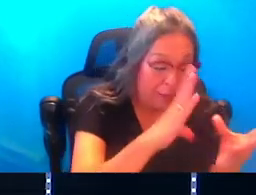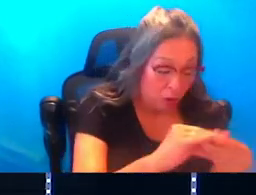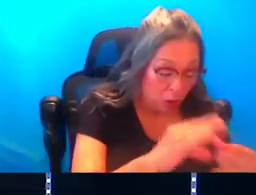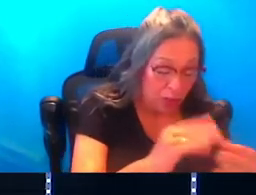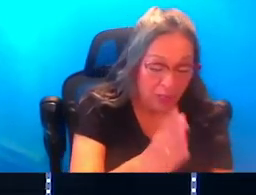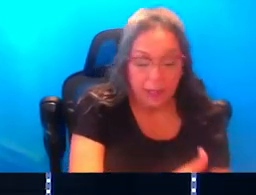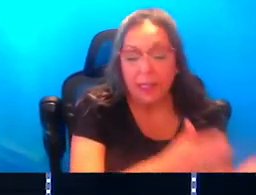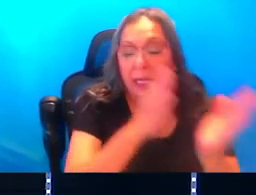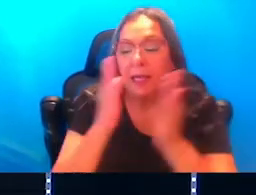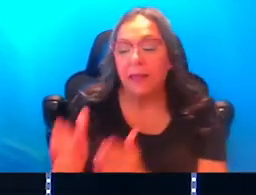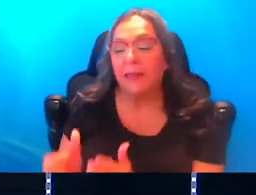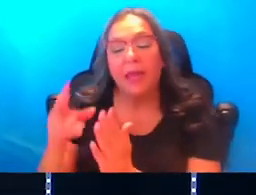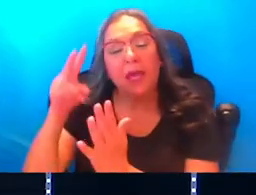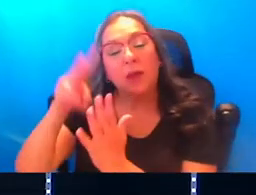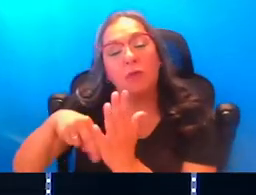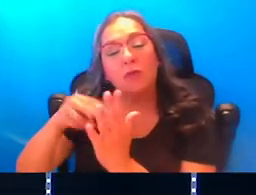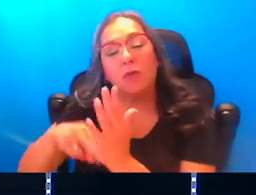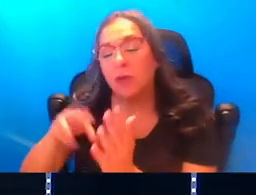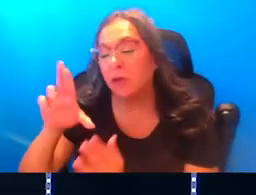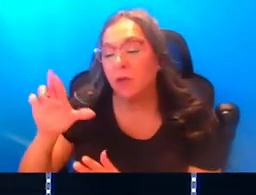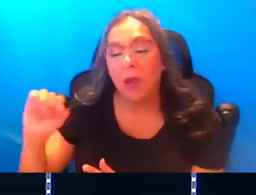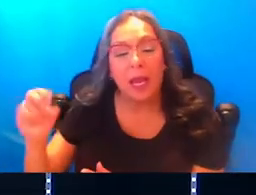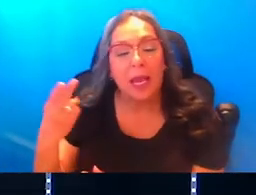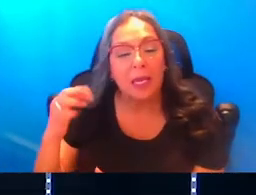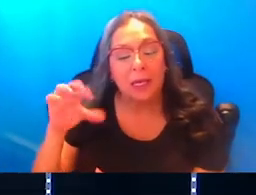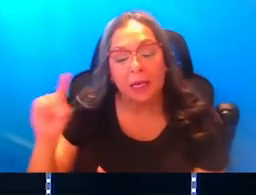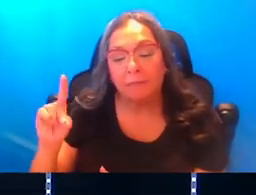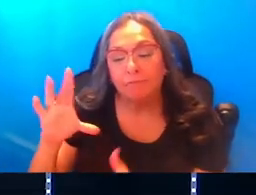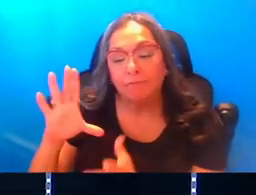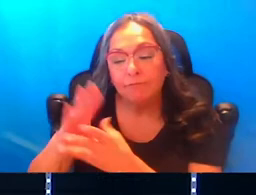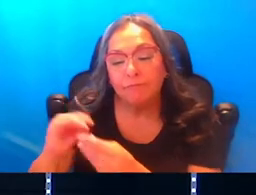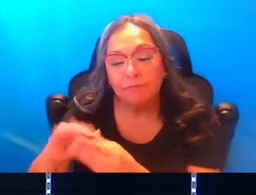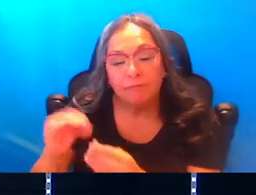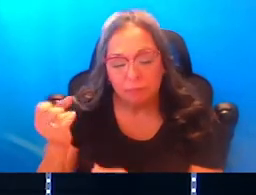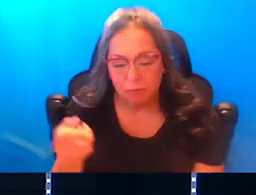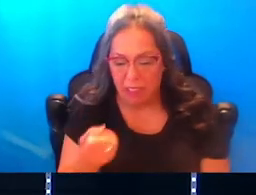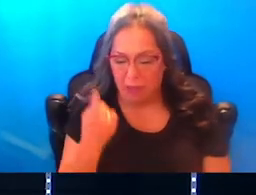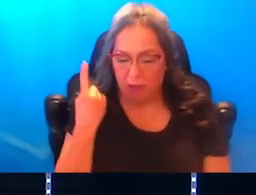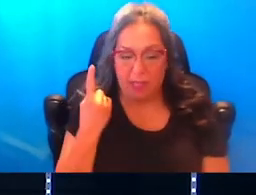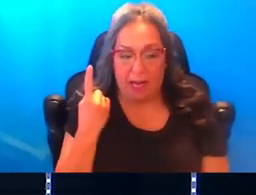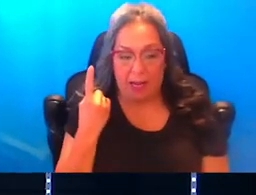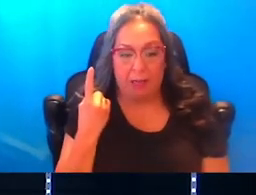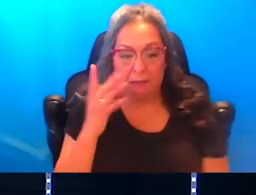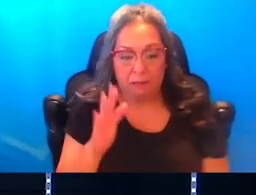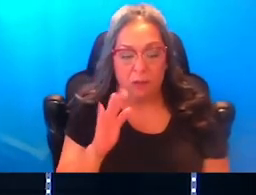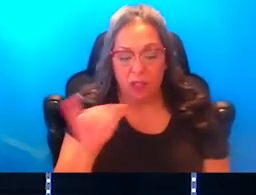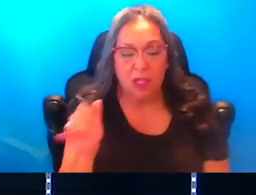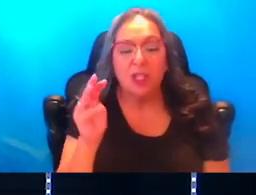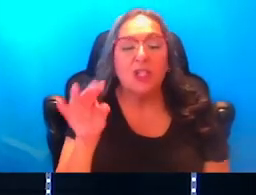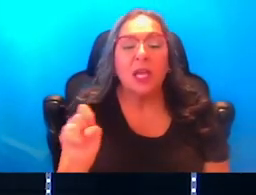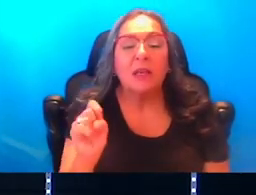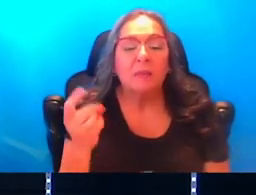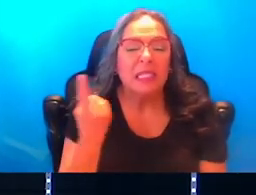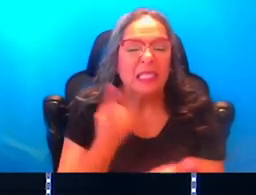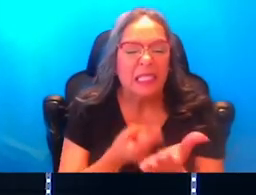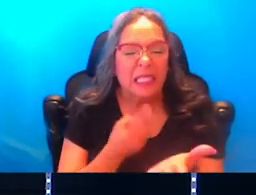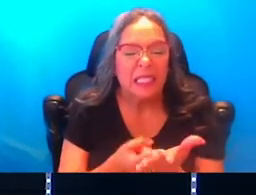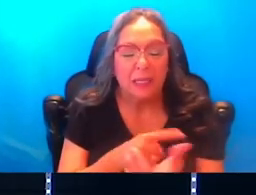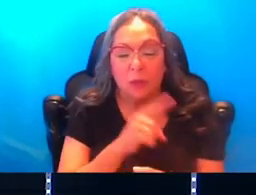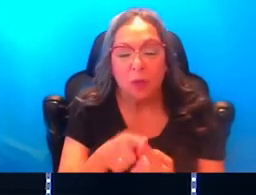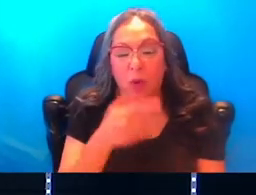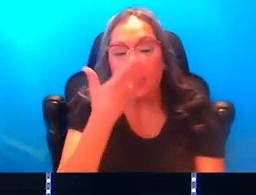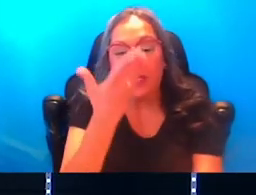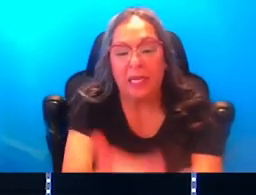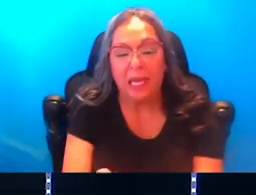Rahab so that we are completely up and fresh on what James is talking about by the time we get to his passage. So we're going to go to